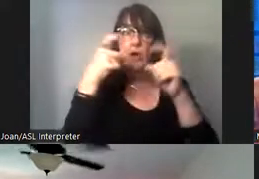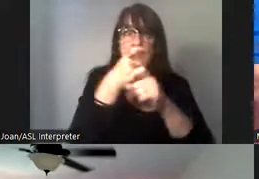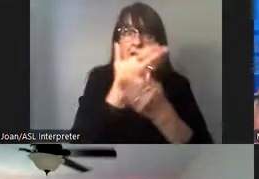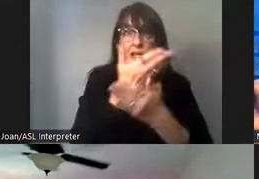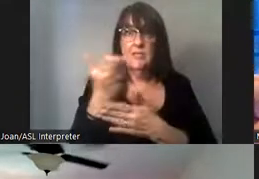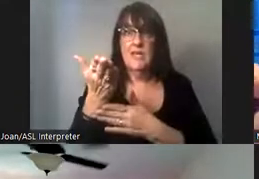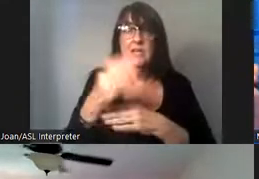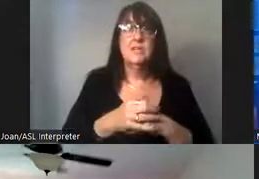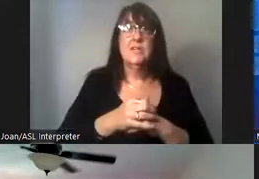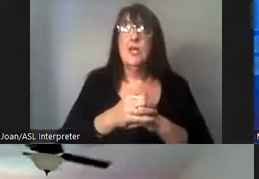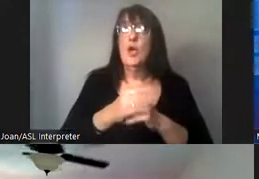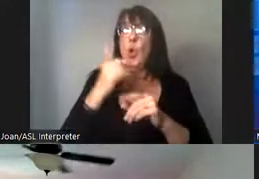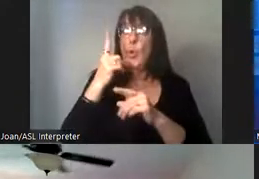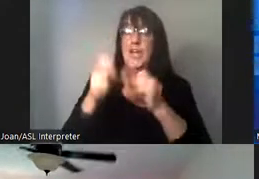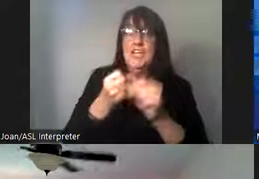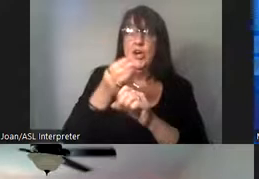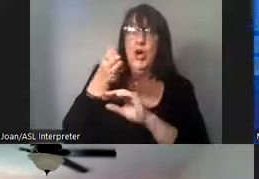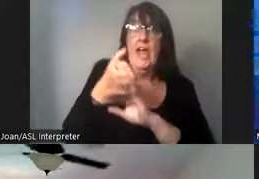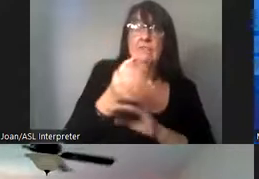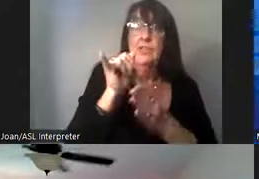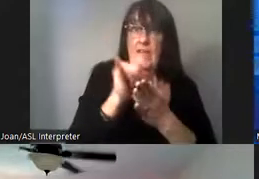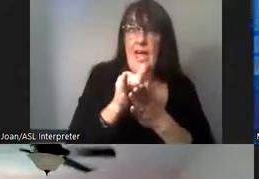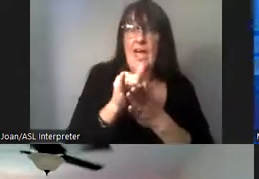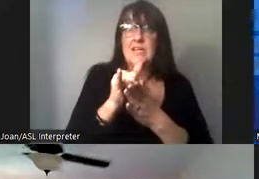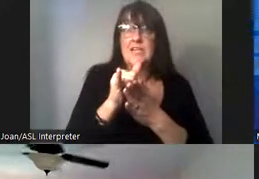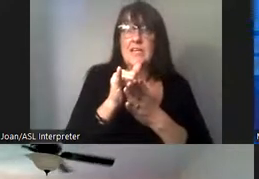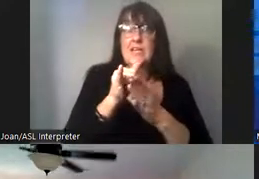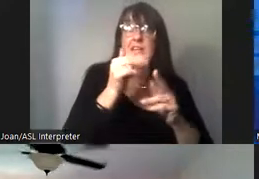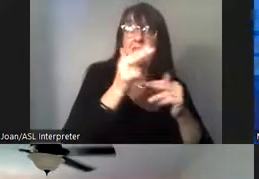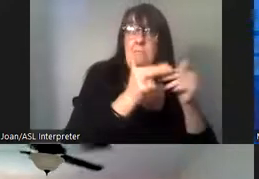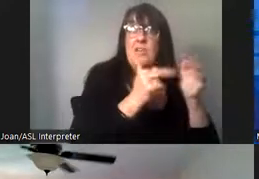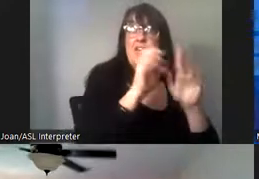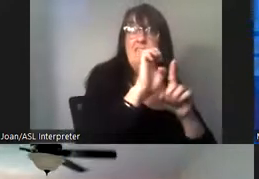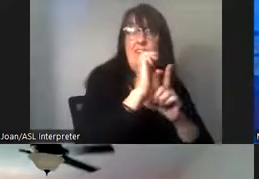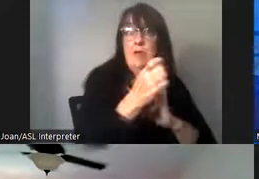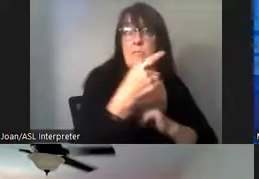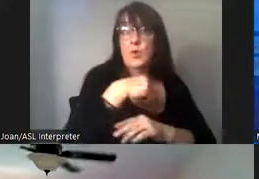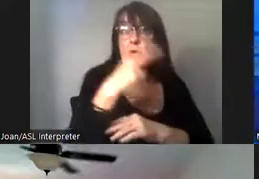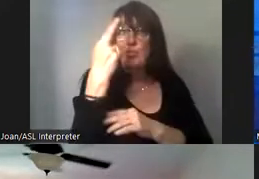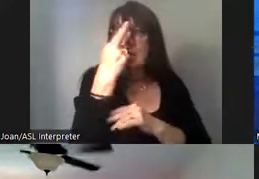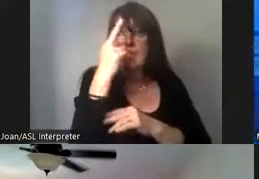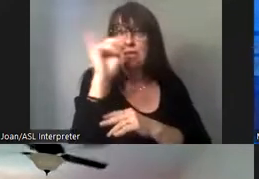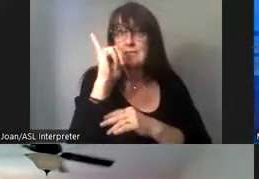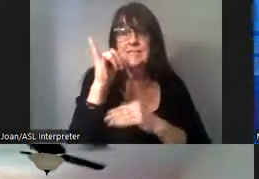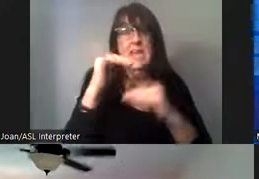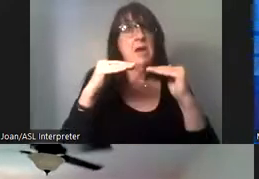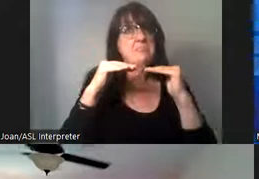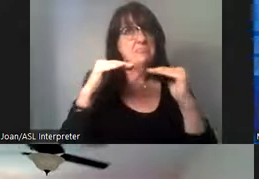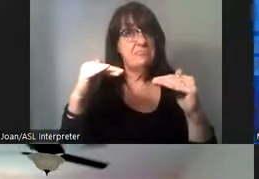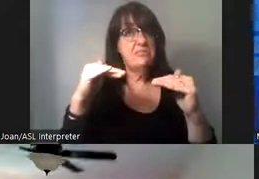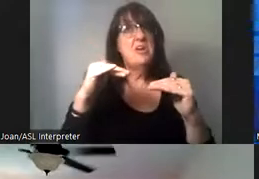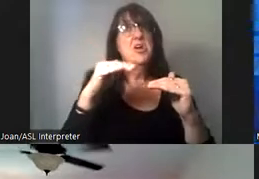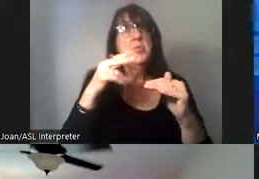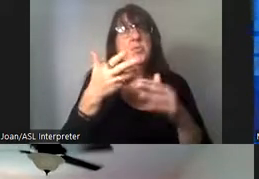took a year after doing that well for the built environment that we realized the same kind of platform would help people in